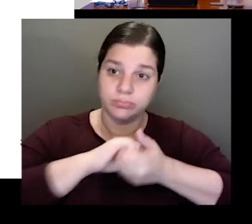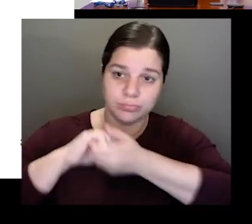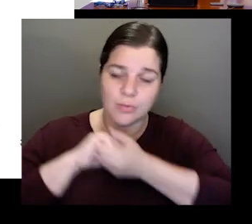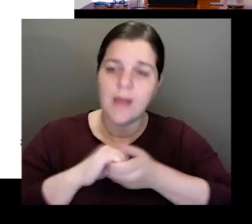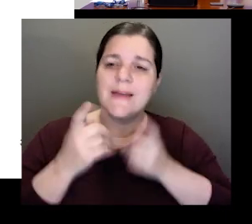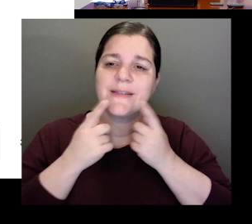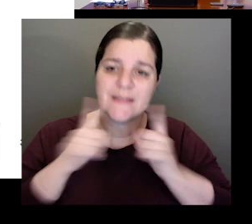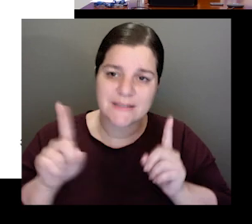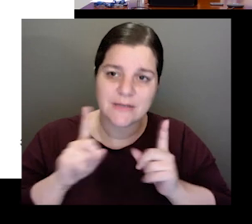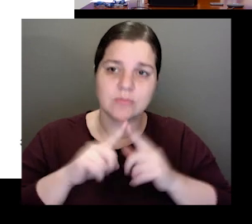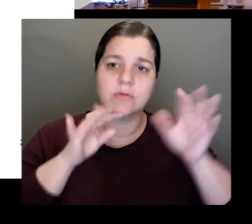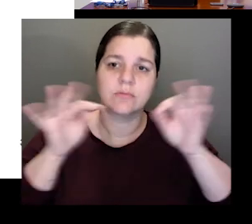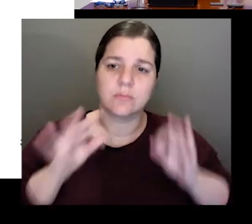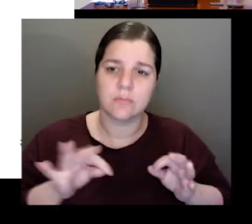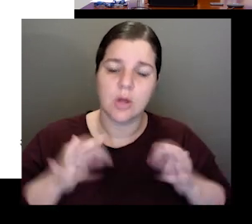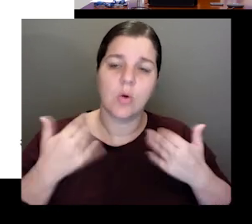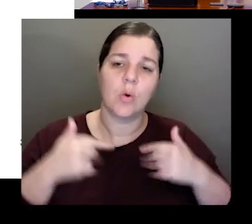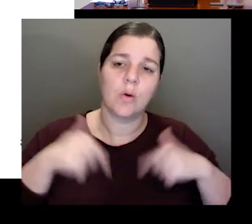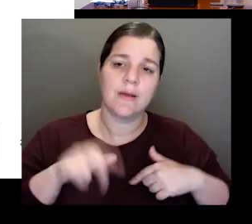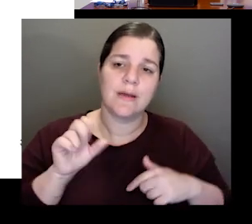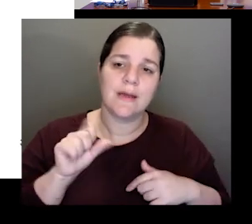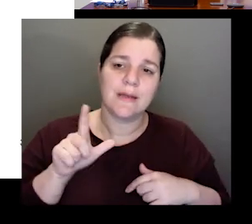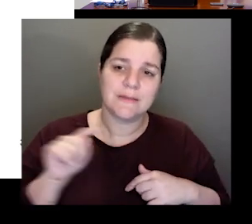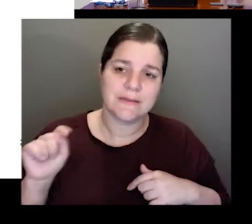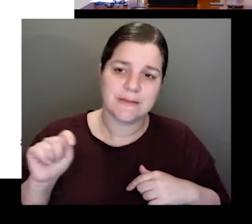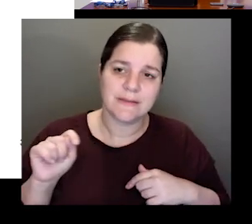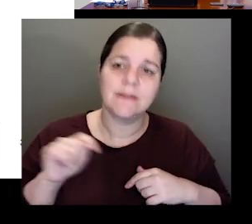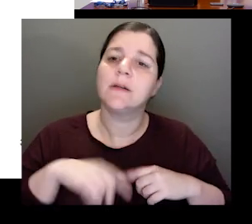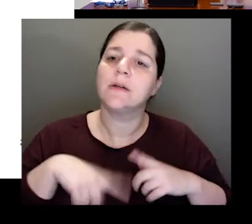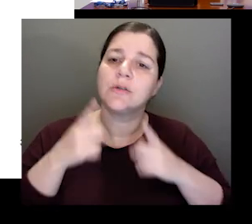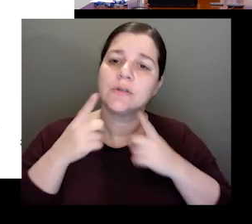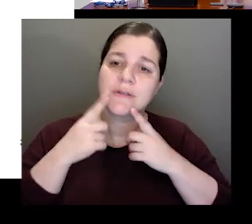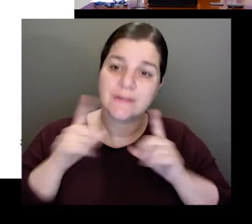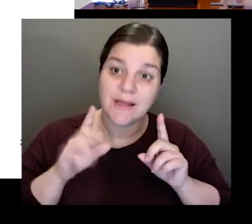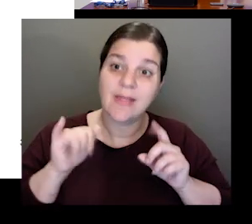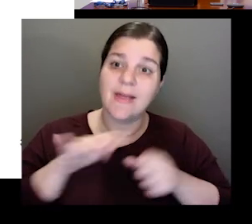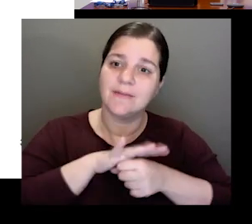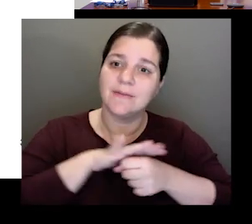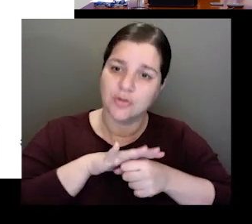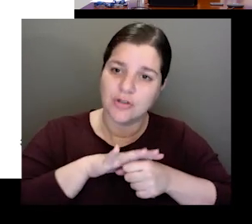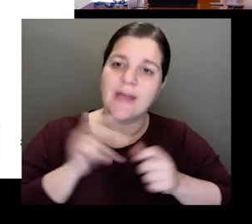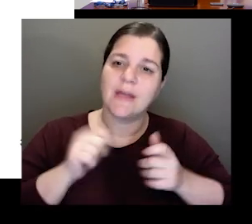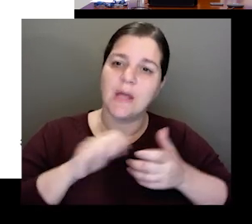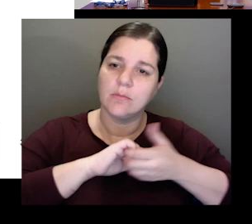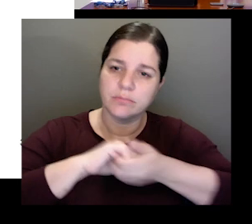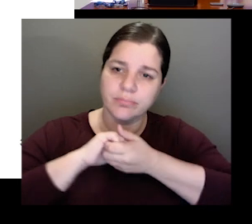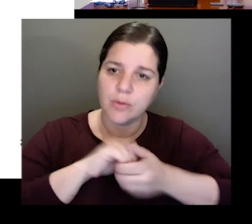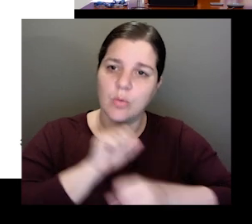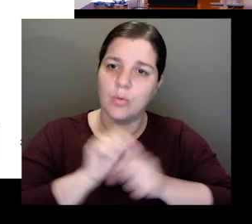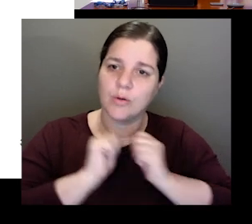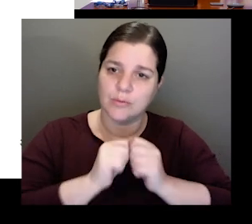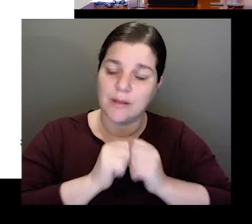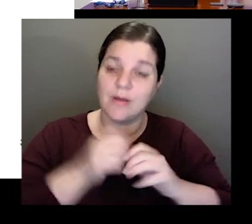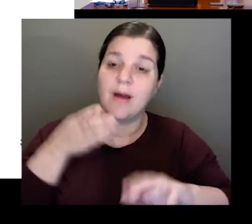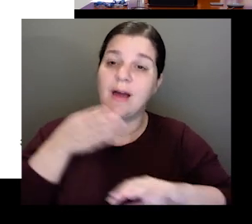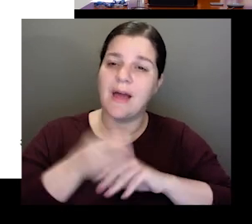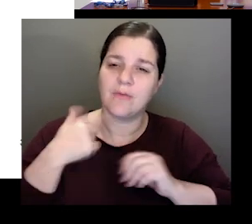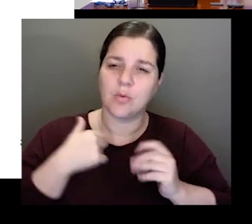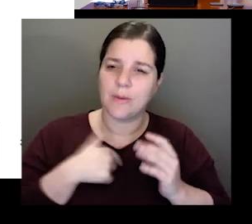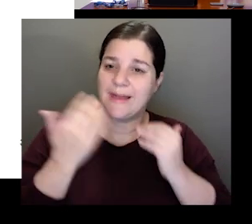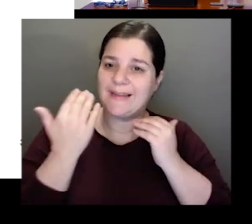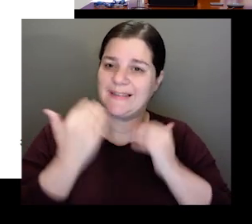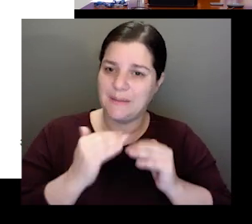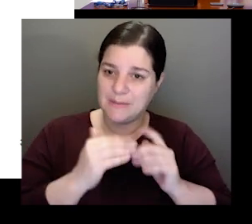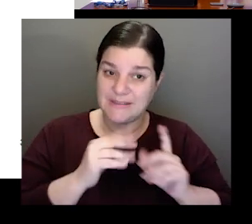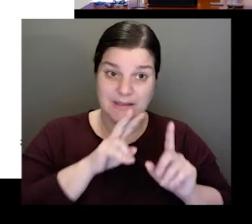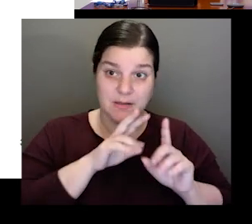how effectively CISA and SLTT jurisdictions can work together. After this limited and